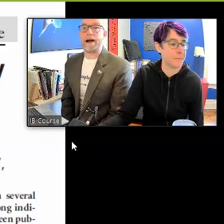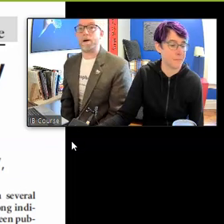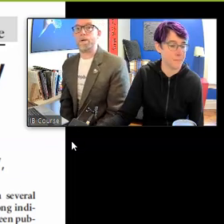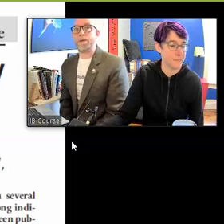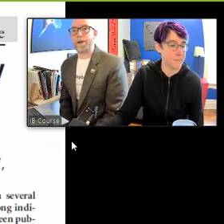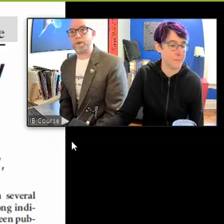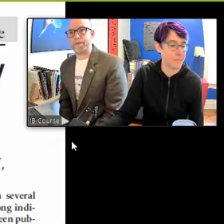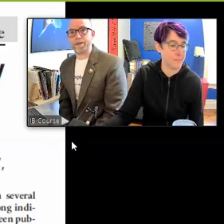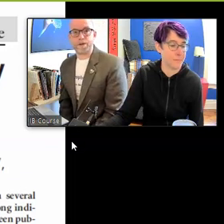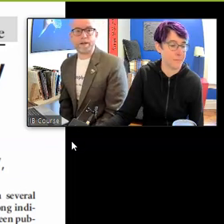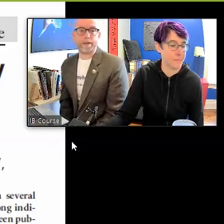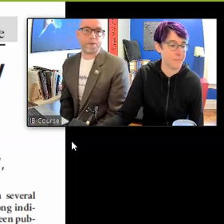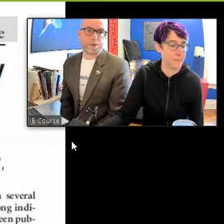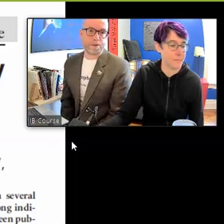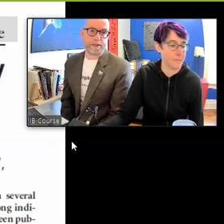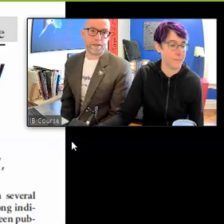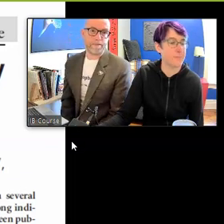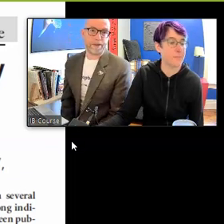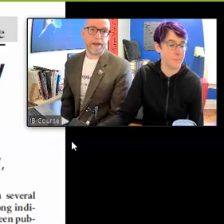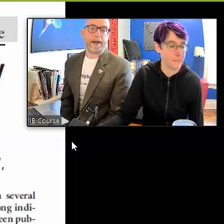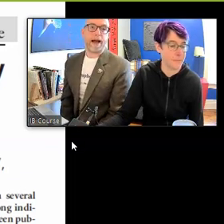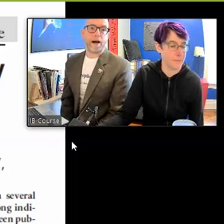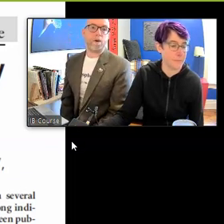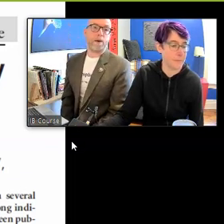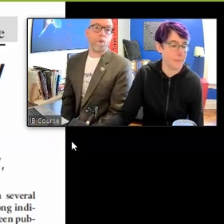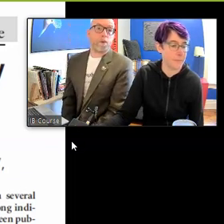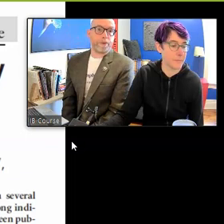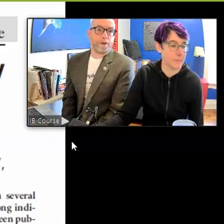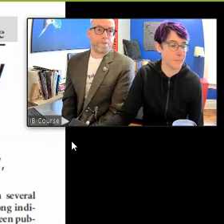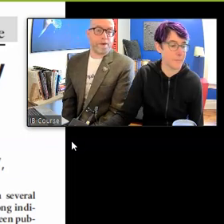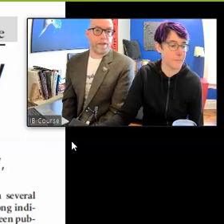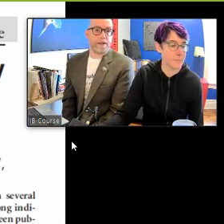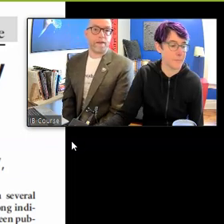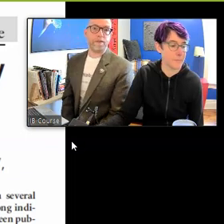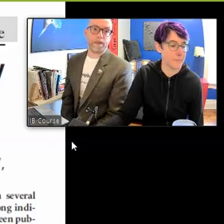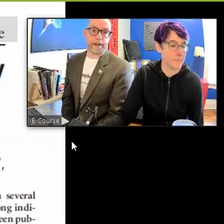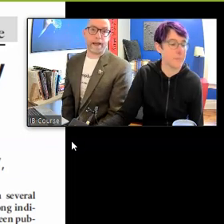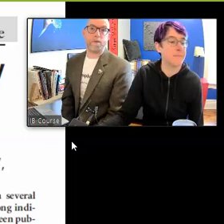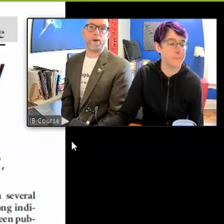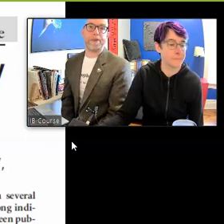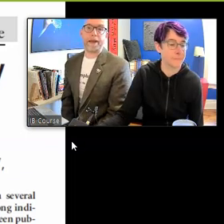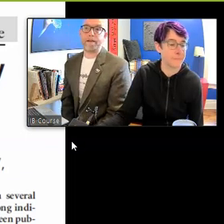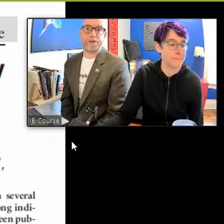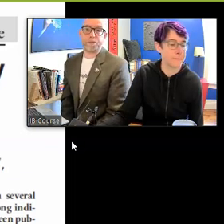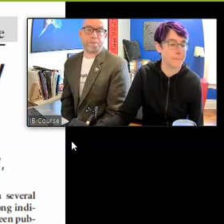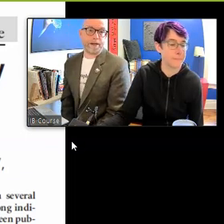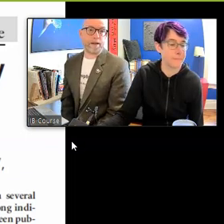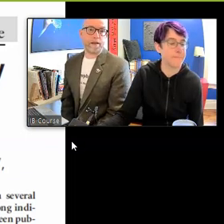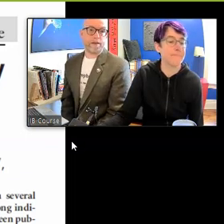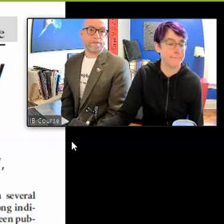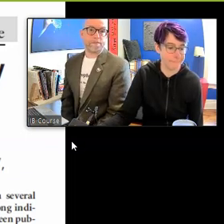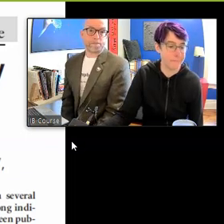for how they would have constructed these proteins. And how and what would those proteins have looked like? And would they have just